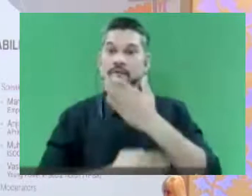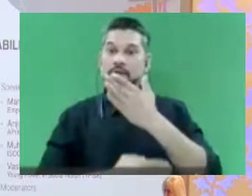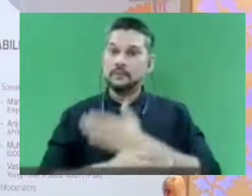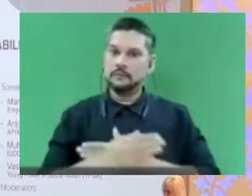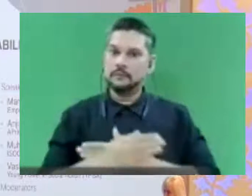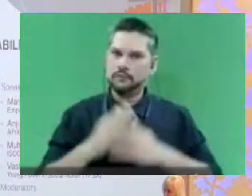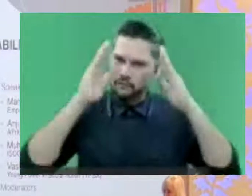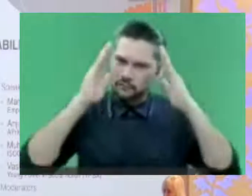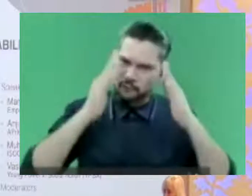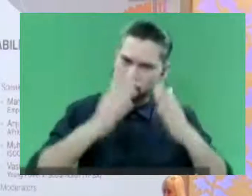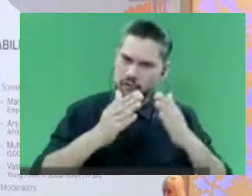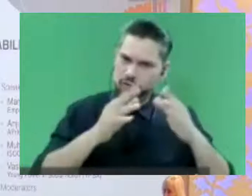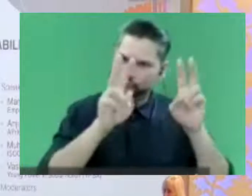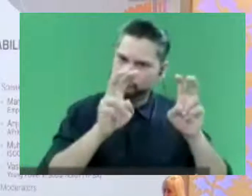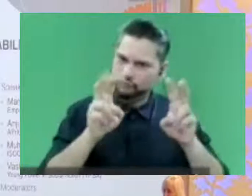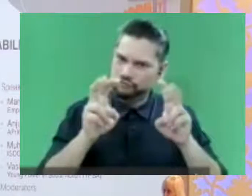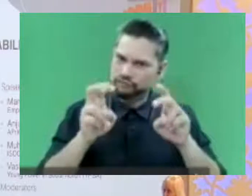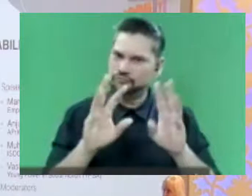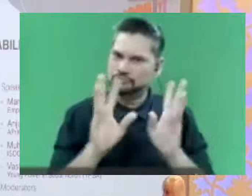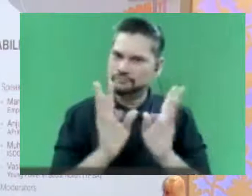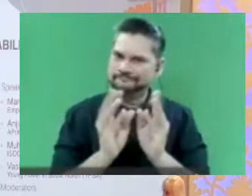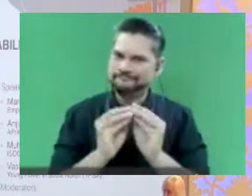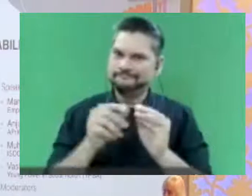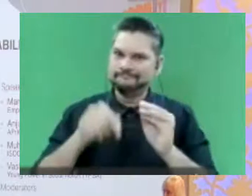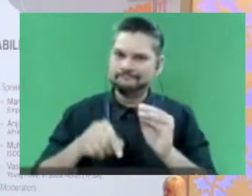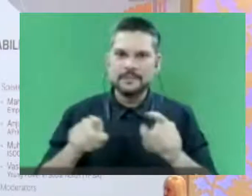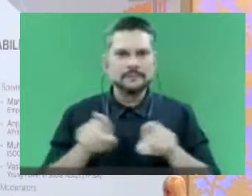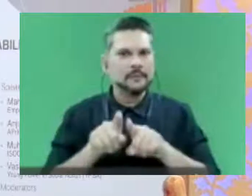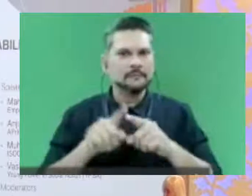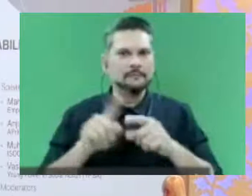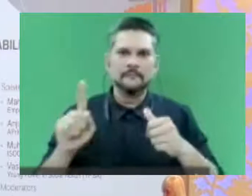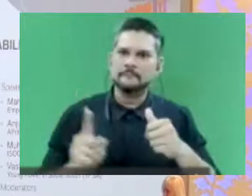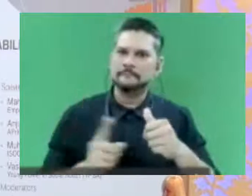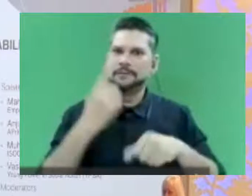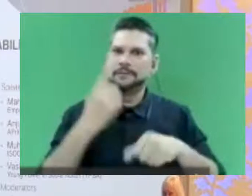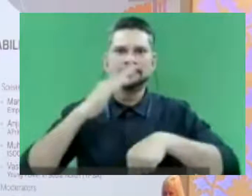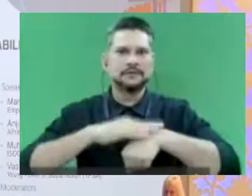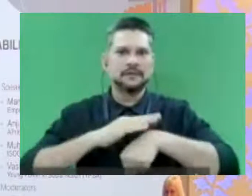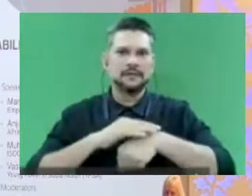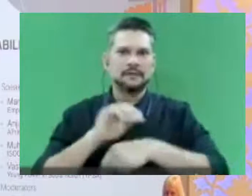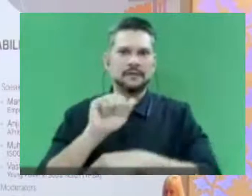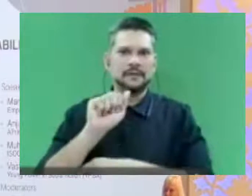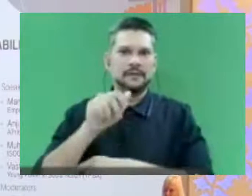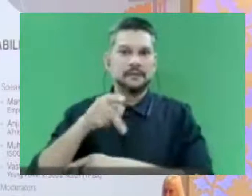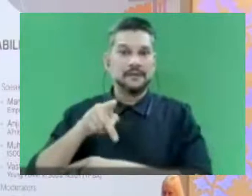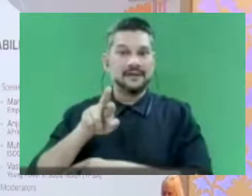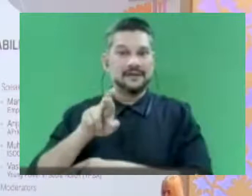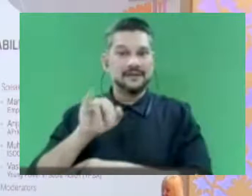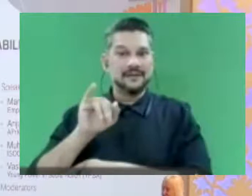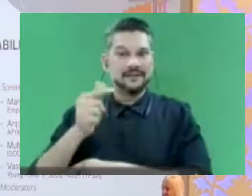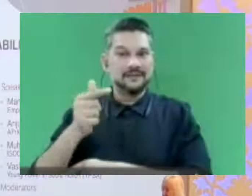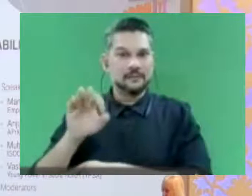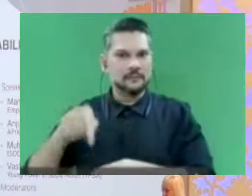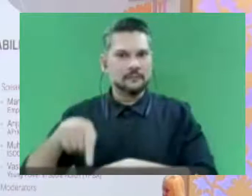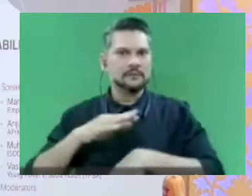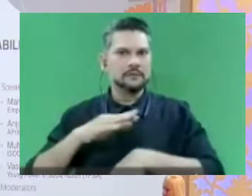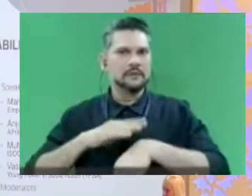for APrIGF, and it's a great, yes.